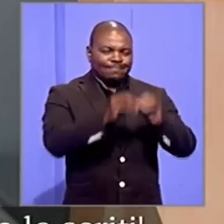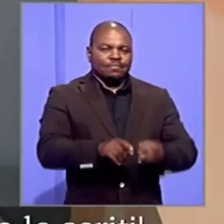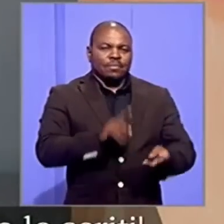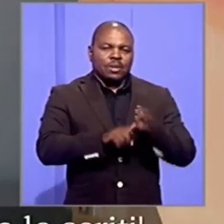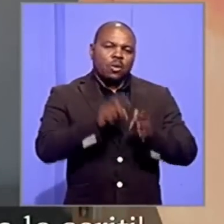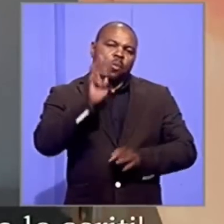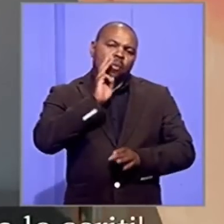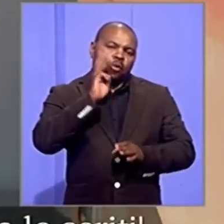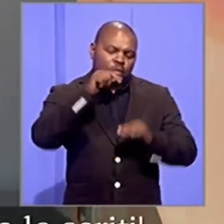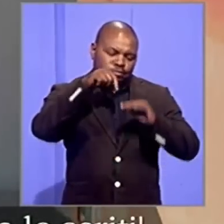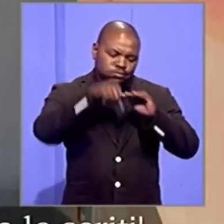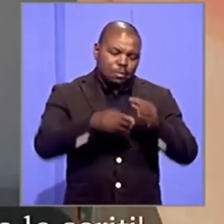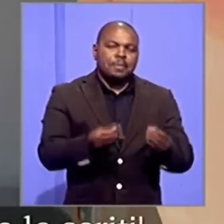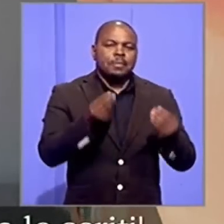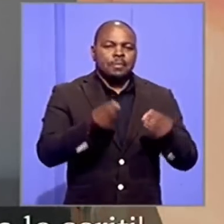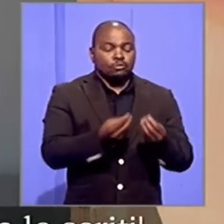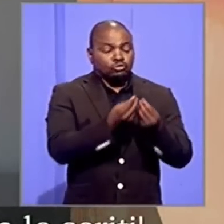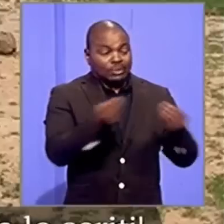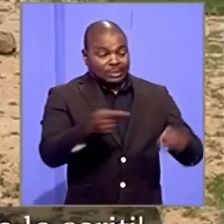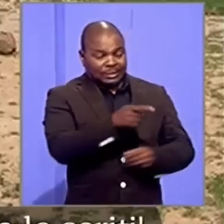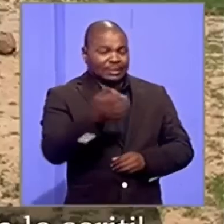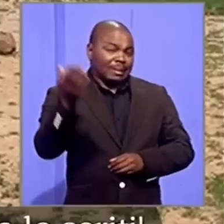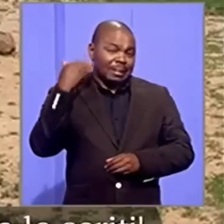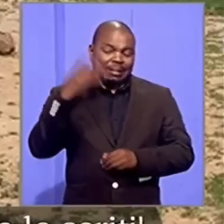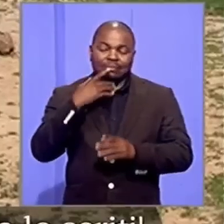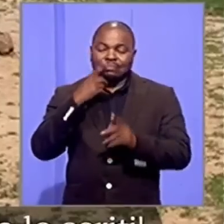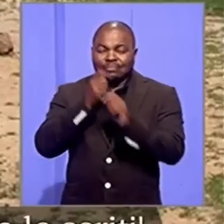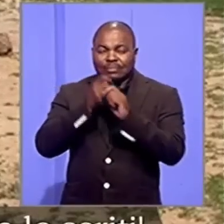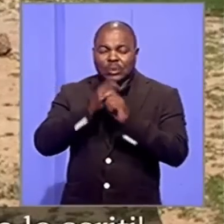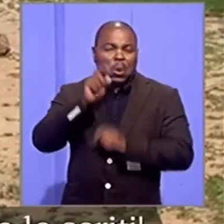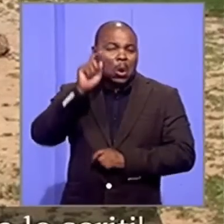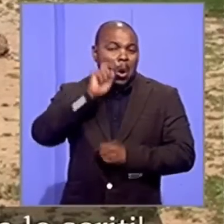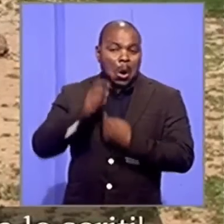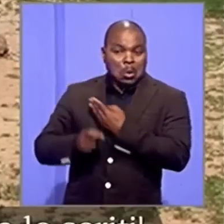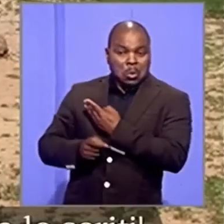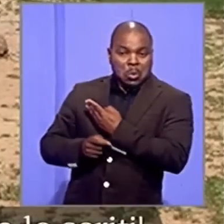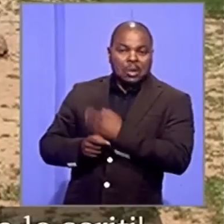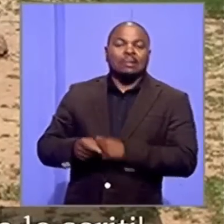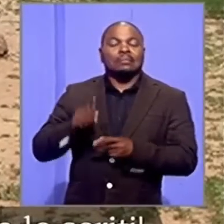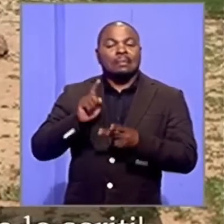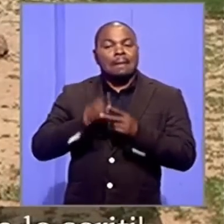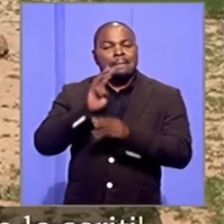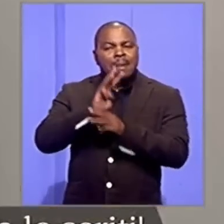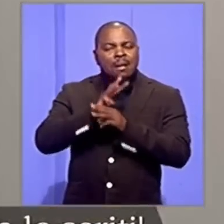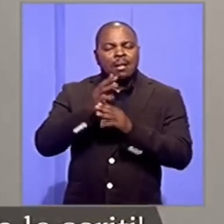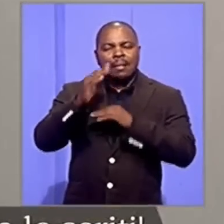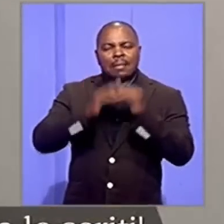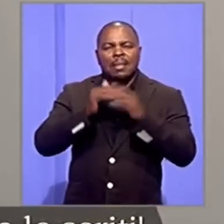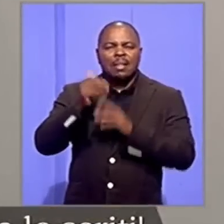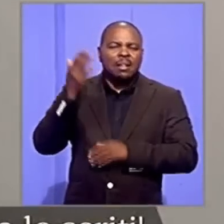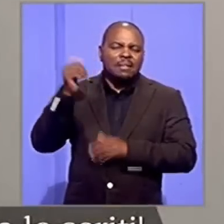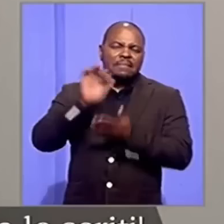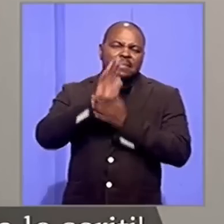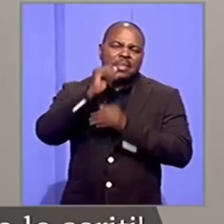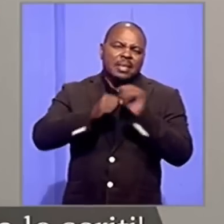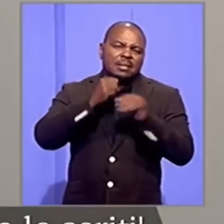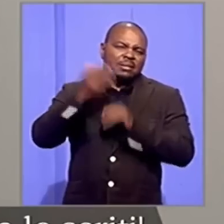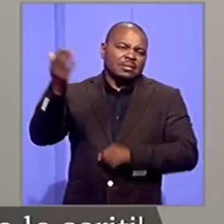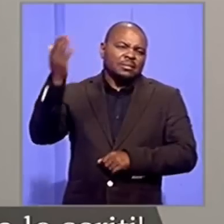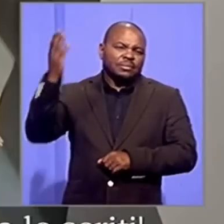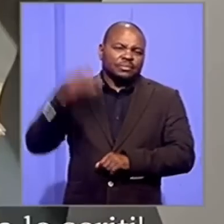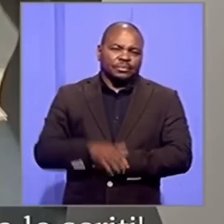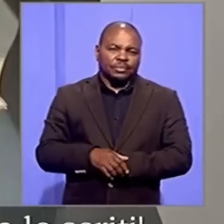epetšwe le meetse. Bana bao ba be ba dula ka mokhukhung o hlagetšego wo o agilego ke mmago bona mengwaga ya go feta 15 ya go